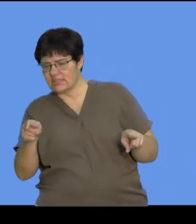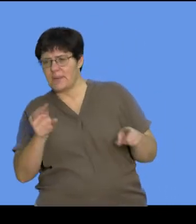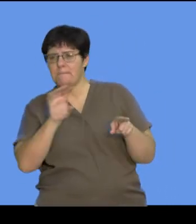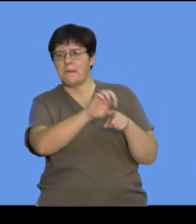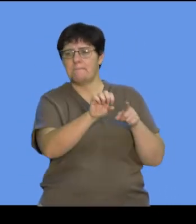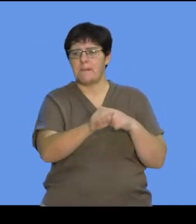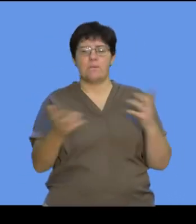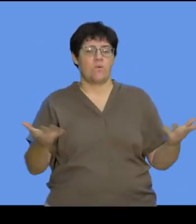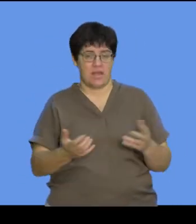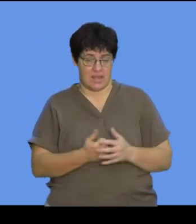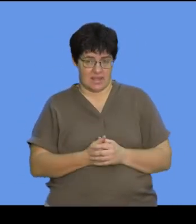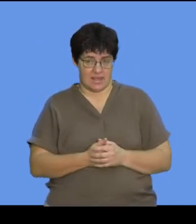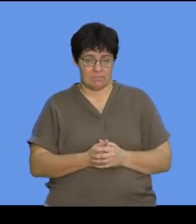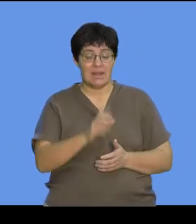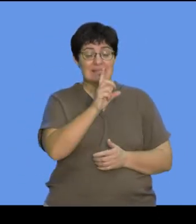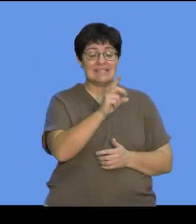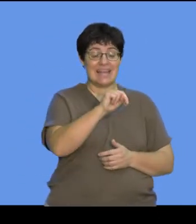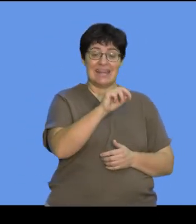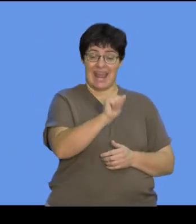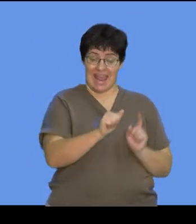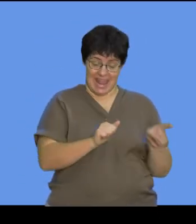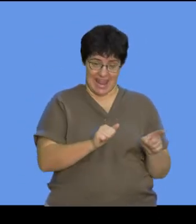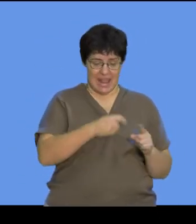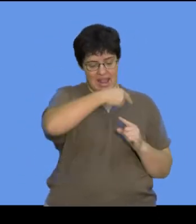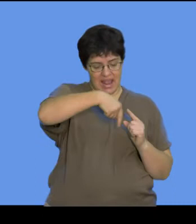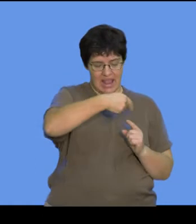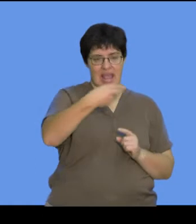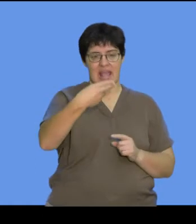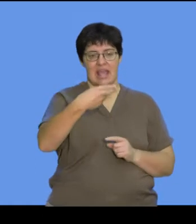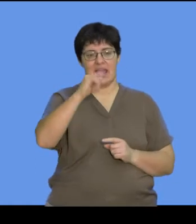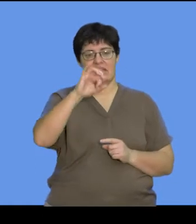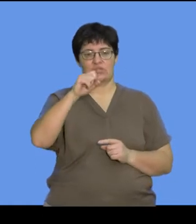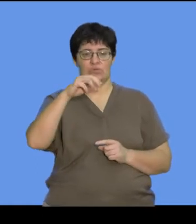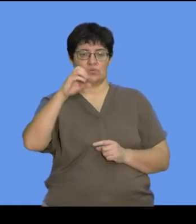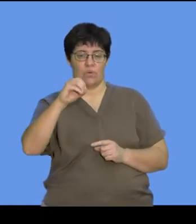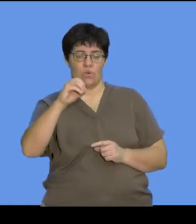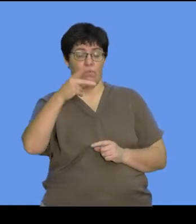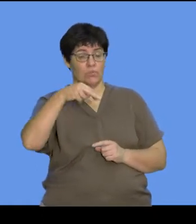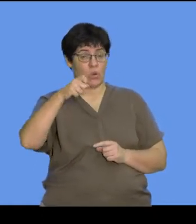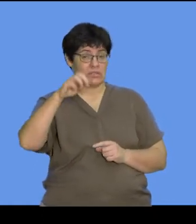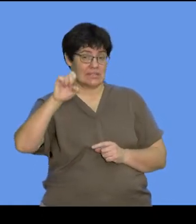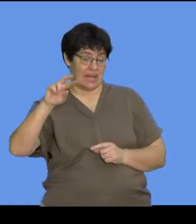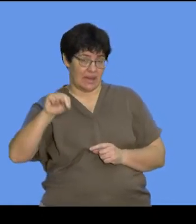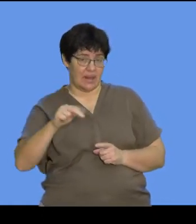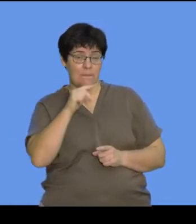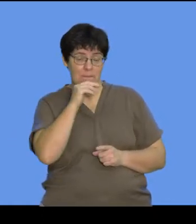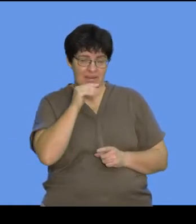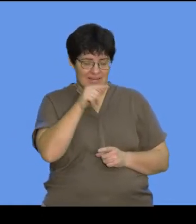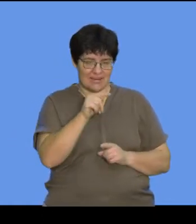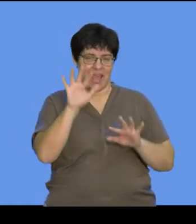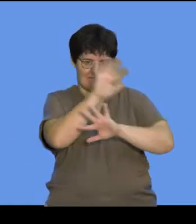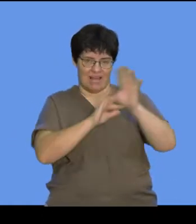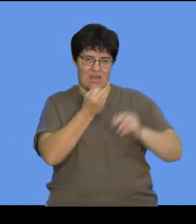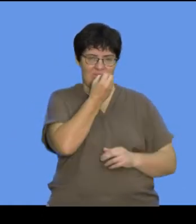found. And so remember that that gene is DNA that is wrapped around histone proteins that codes for, in this case,